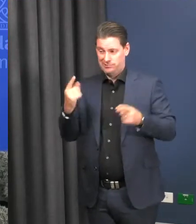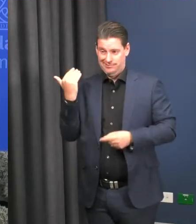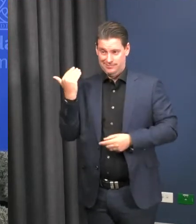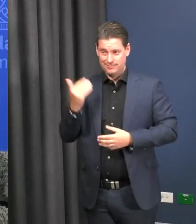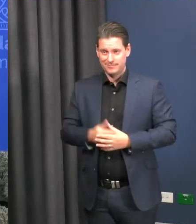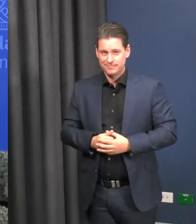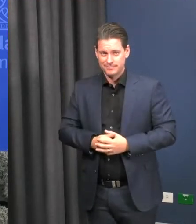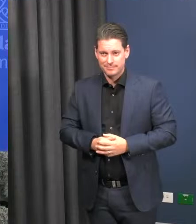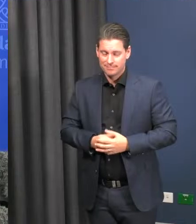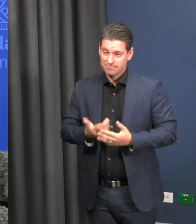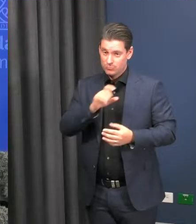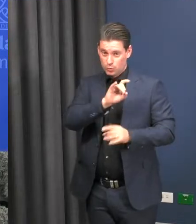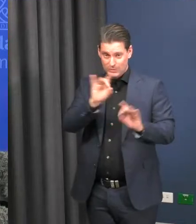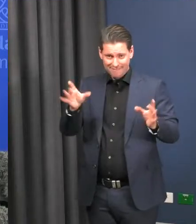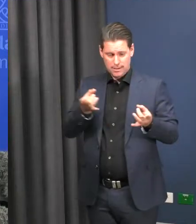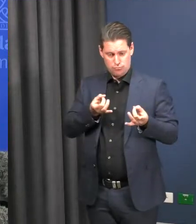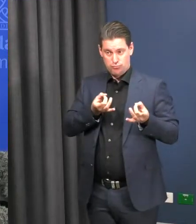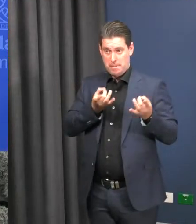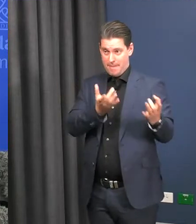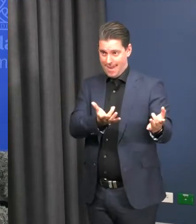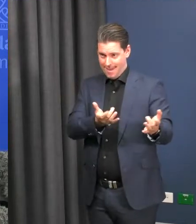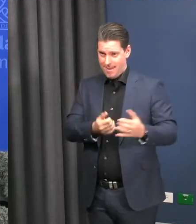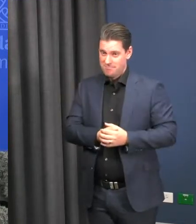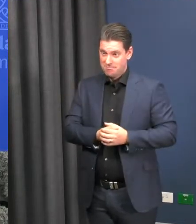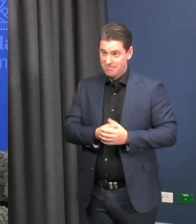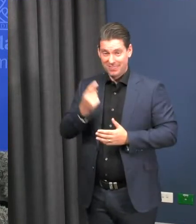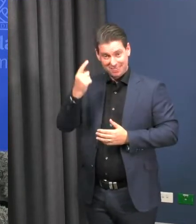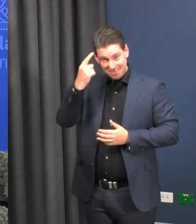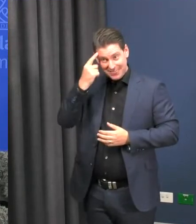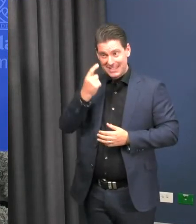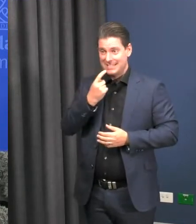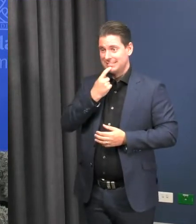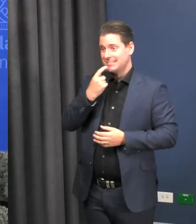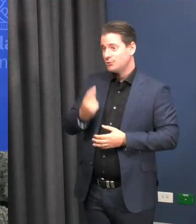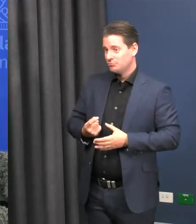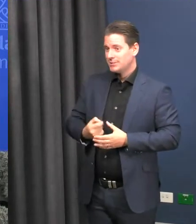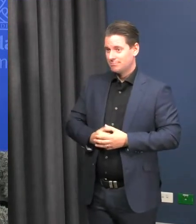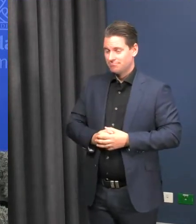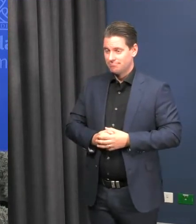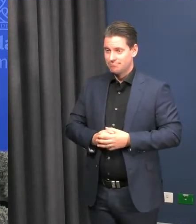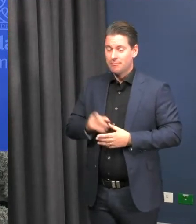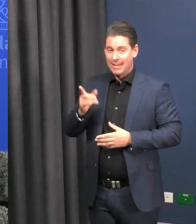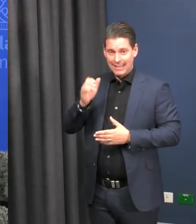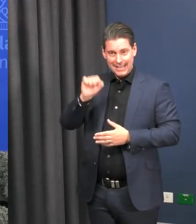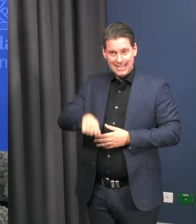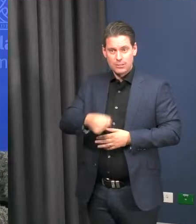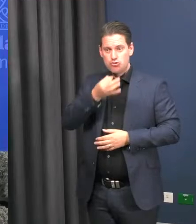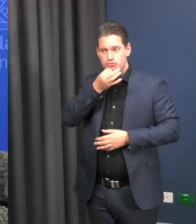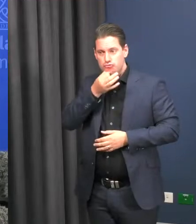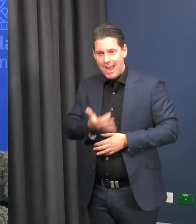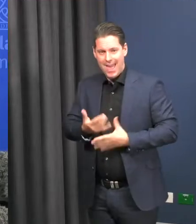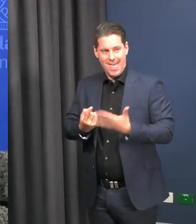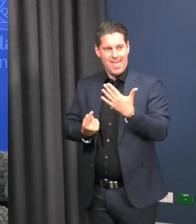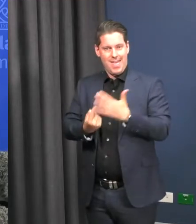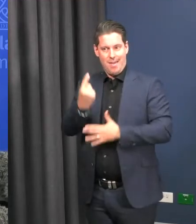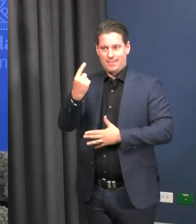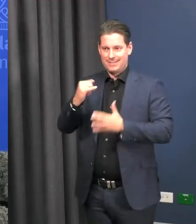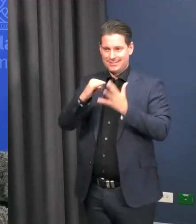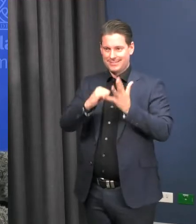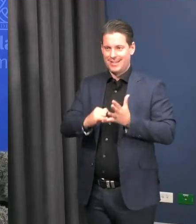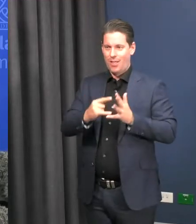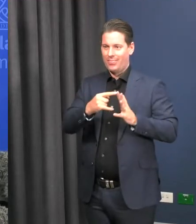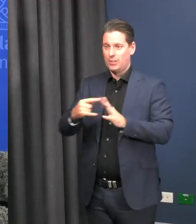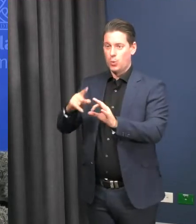now. Prepare, take this seriously. This is a rare event. The governments across the board